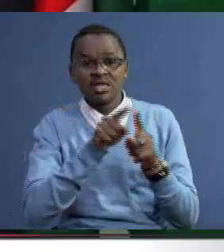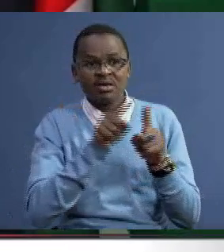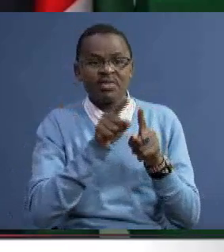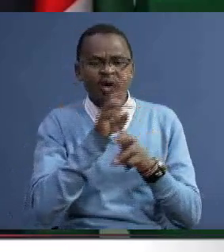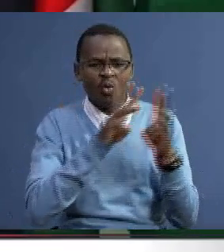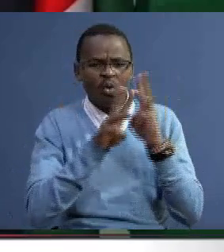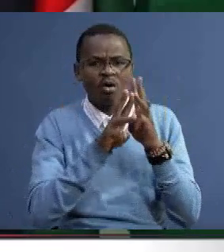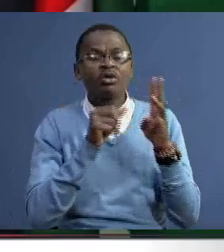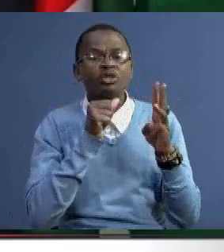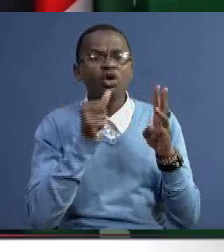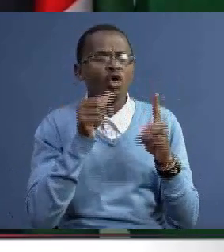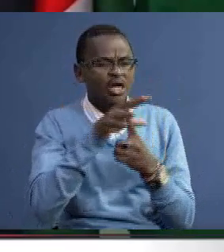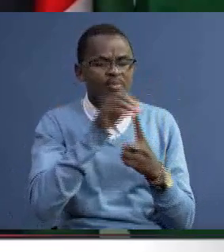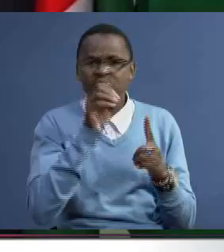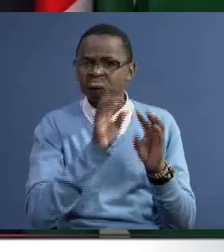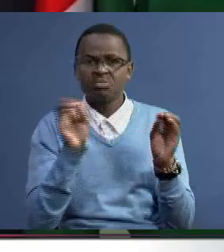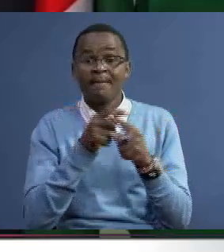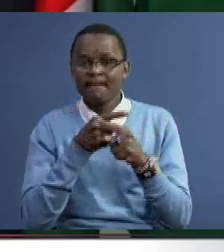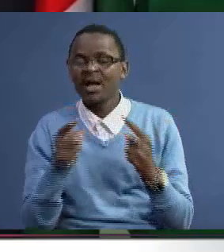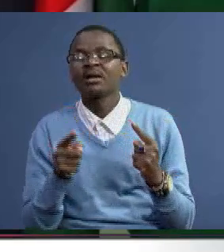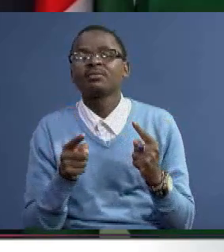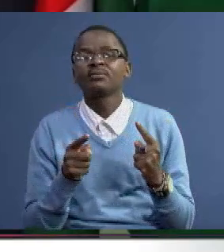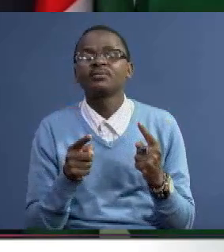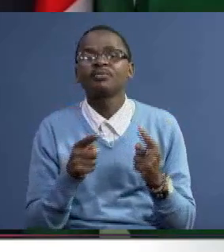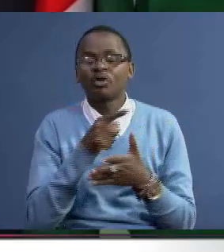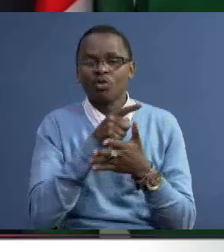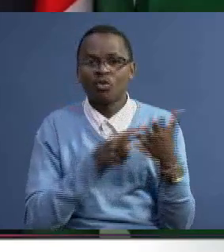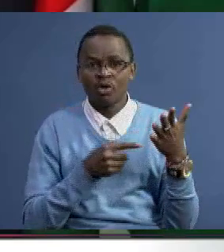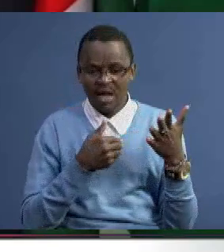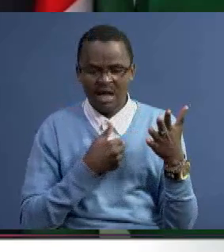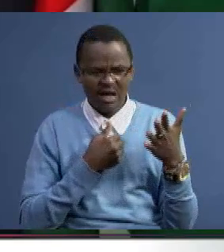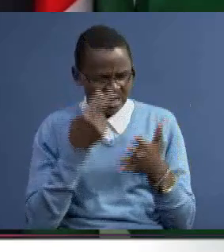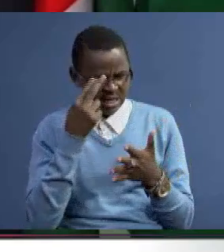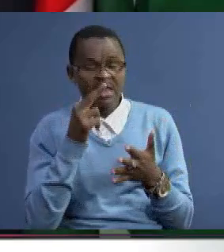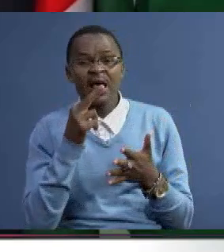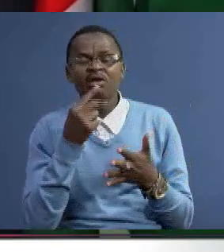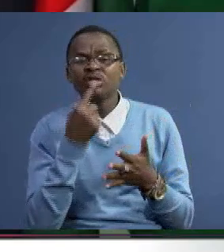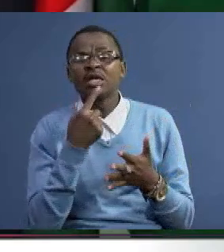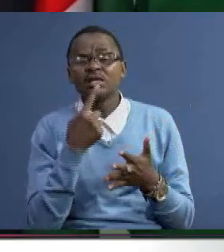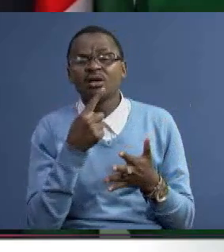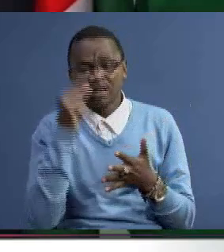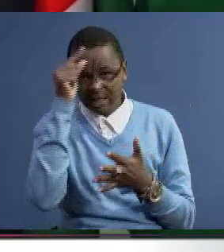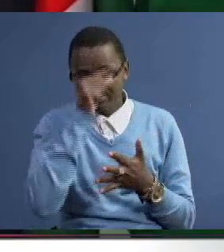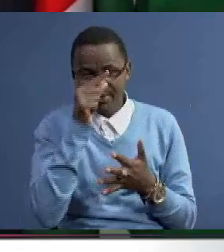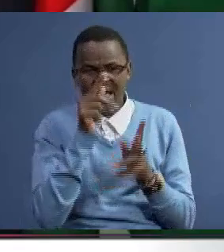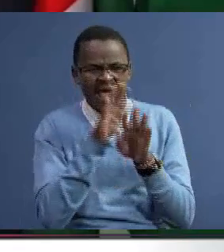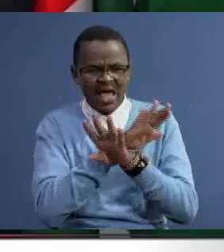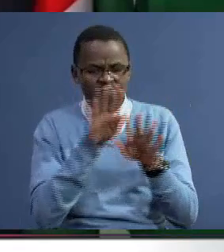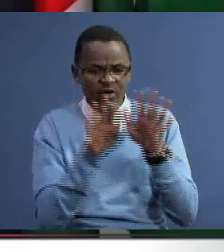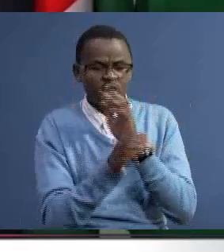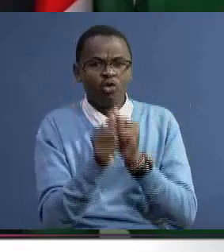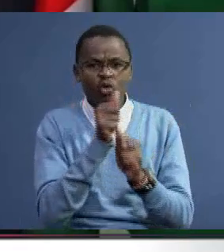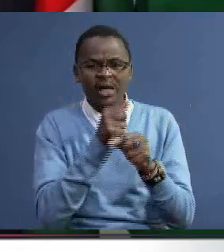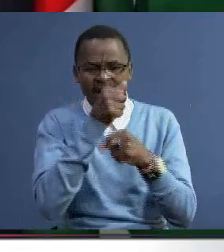world over. It is not unique, but what we are saying as a government is that everything